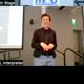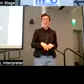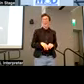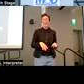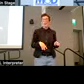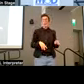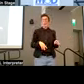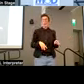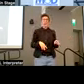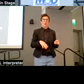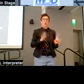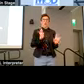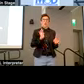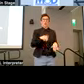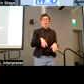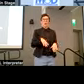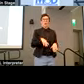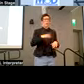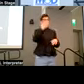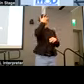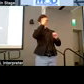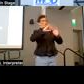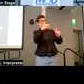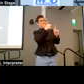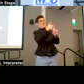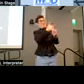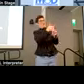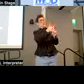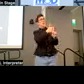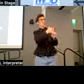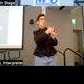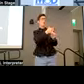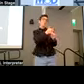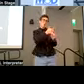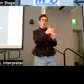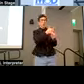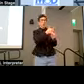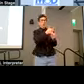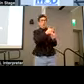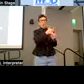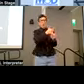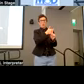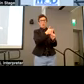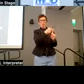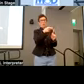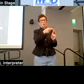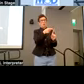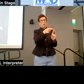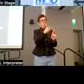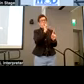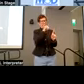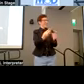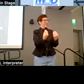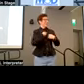think, and I've mentioned a couple of folks here today, I think the pandemic, if anything, you know, if silver lining, it really gave us an